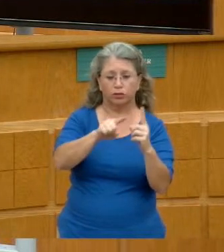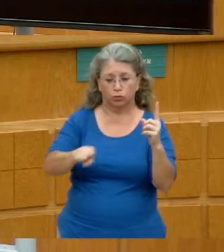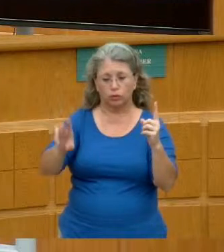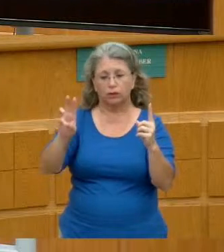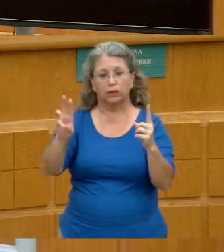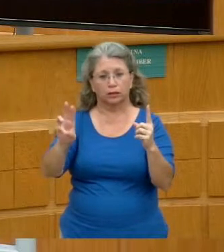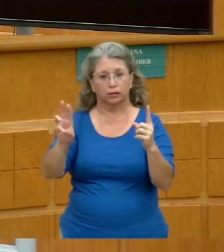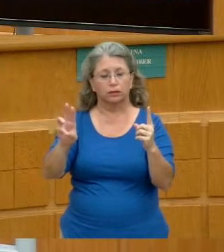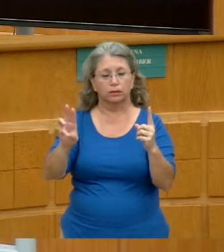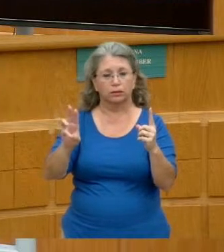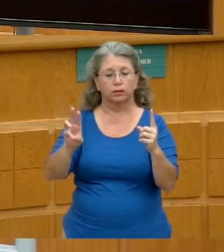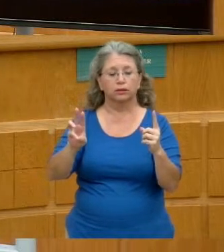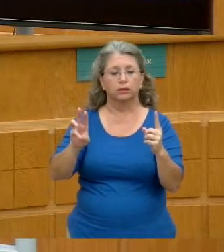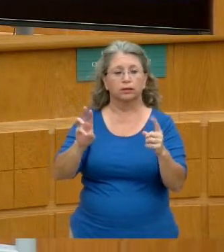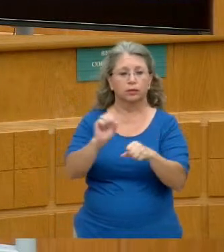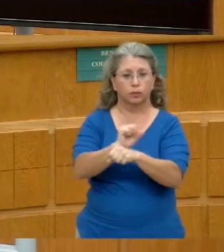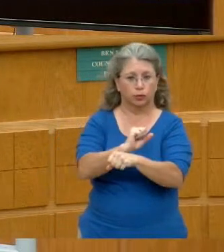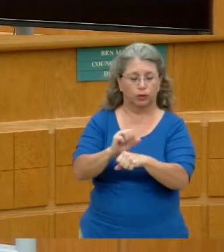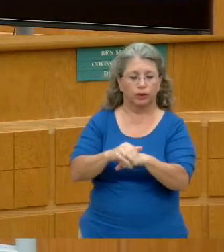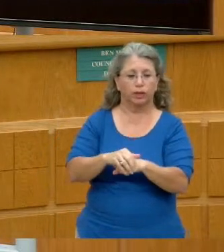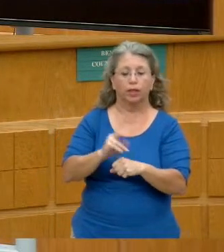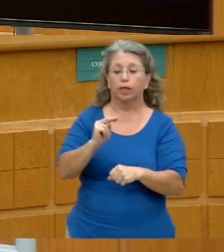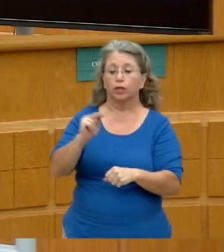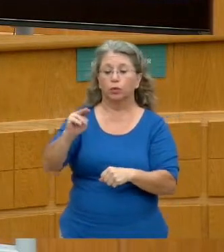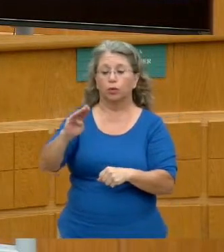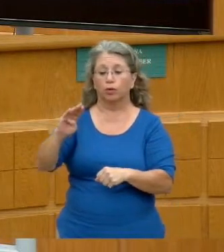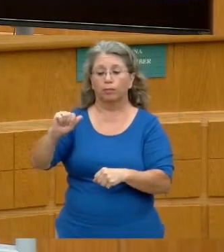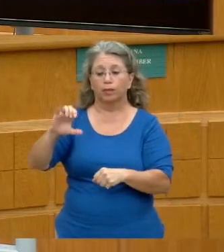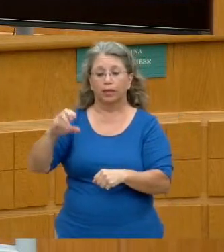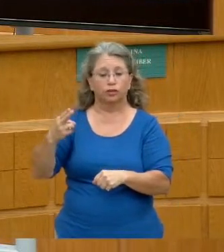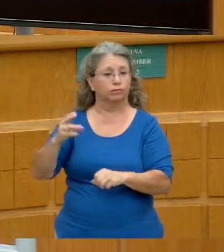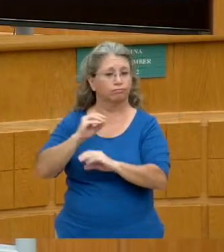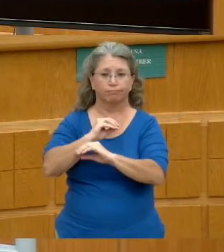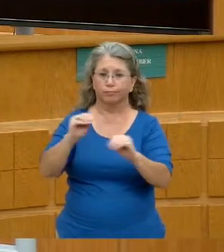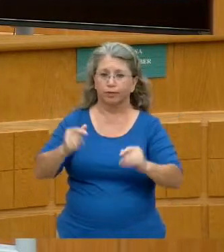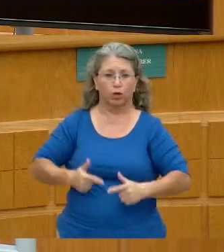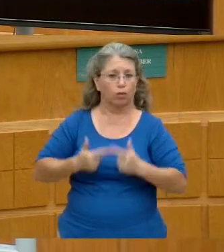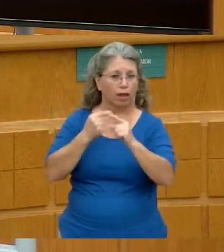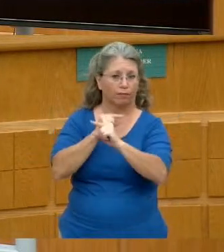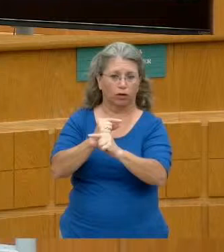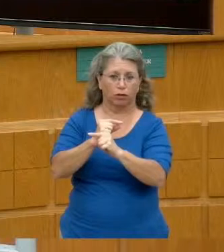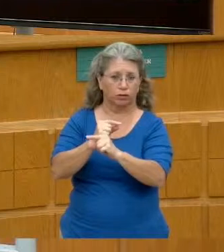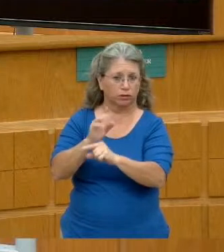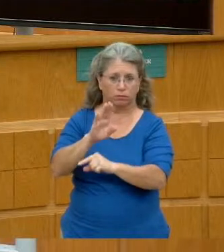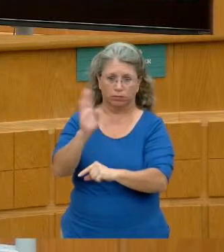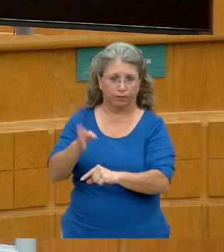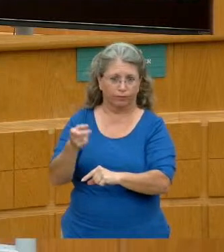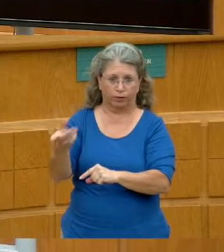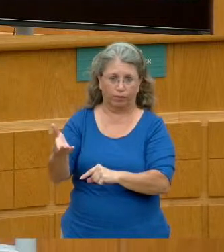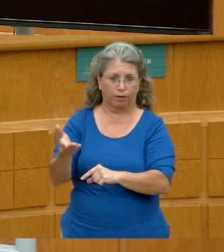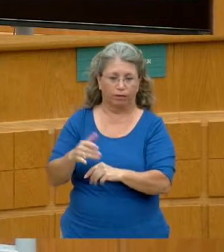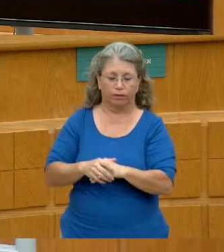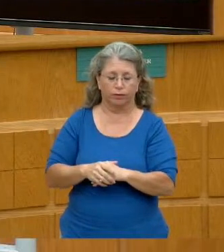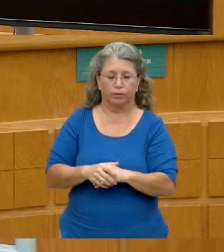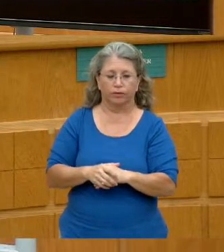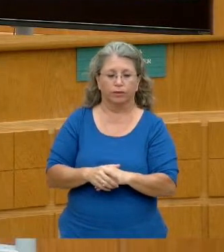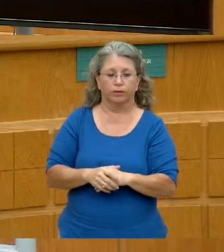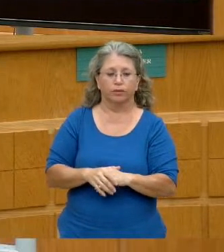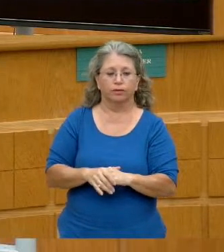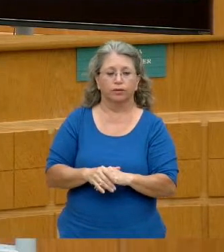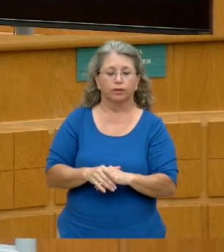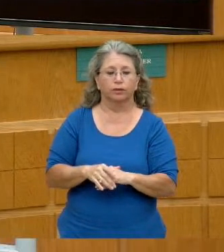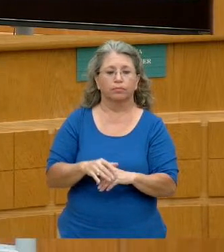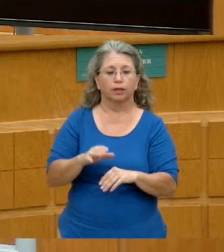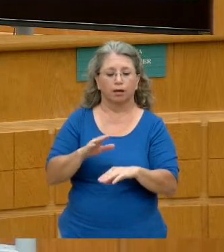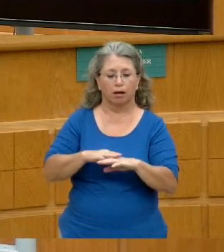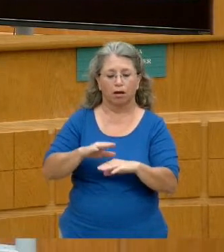p.m. And then on North Beach, we do not have lifeguards at any time, so there won't be any there on that 4-day stretch. But on the